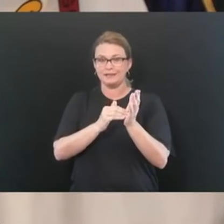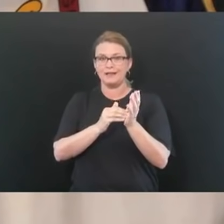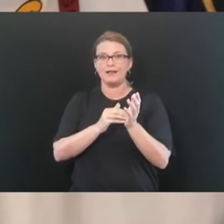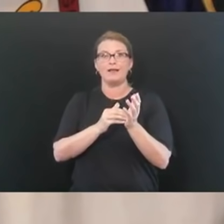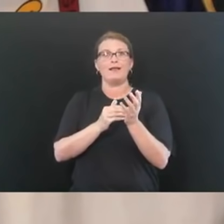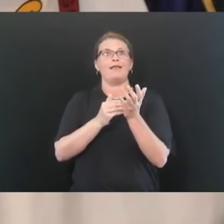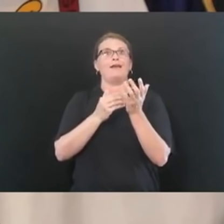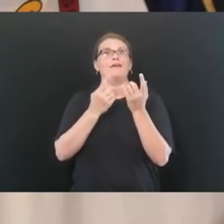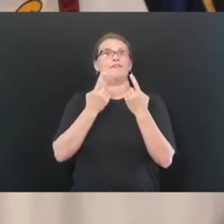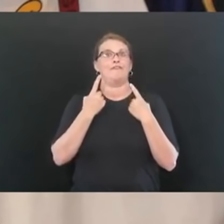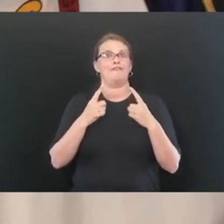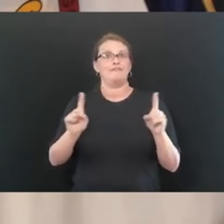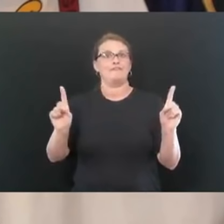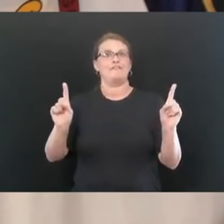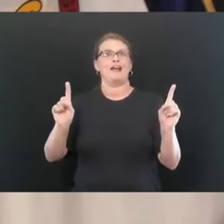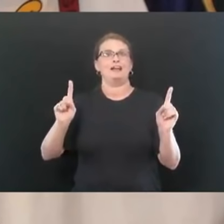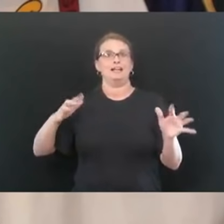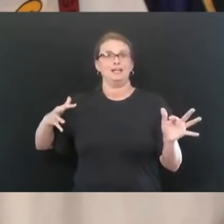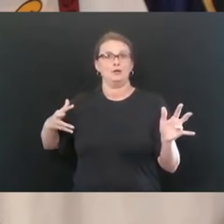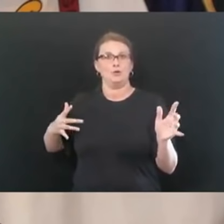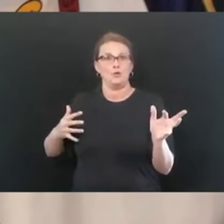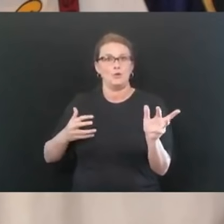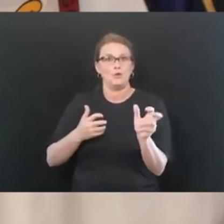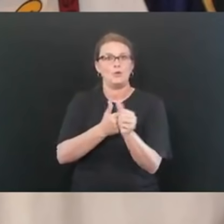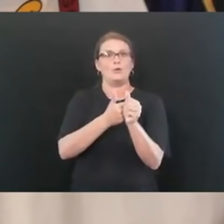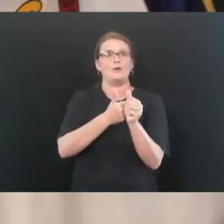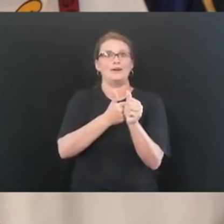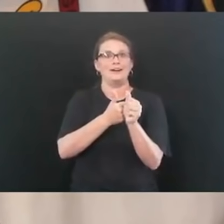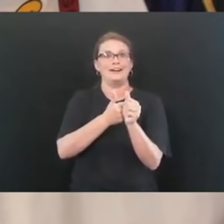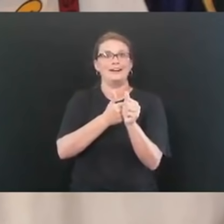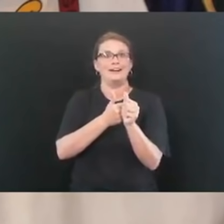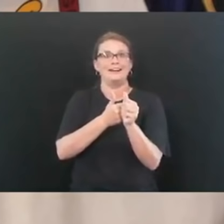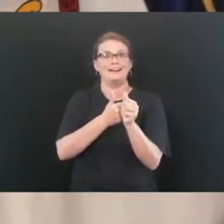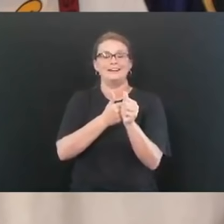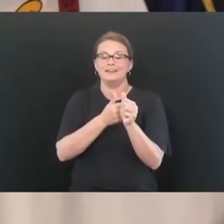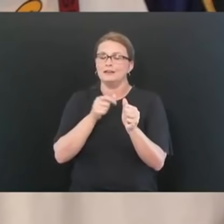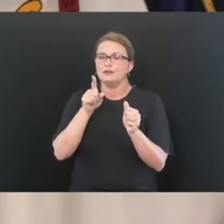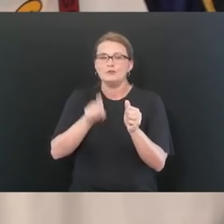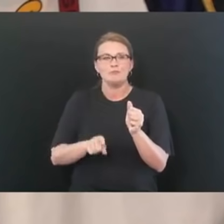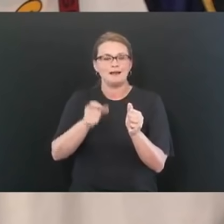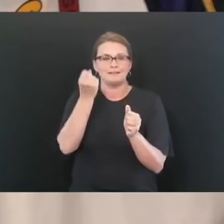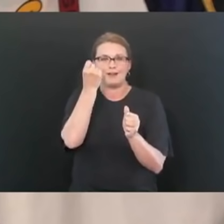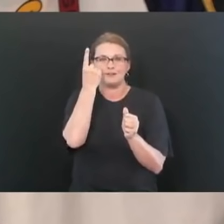sudden, we cleaned up the backlog. You've got to know just this,